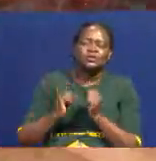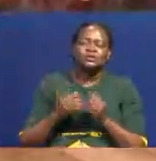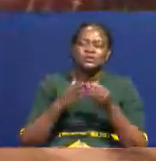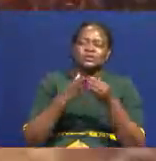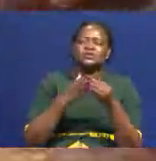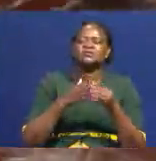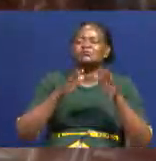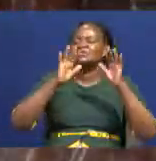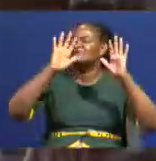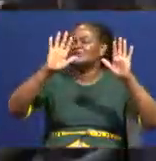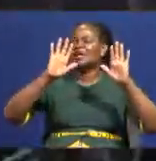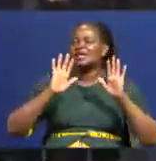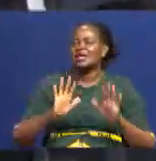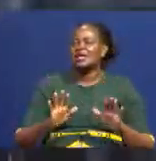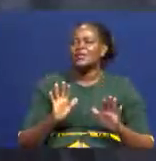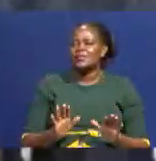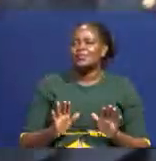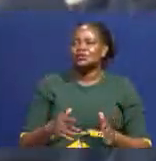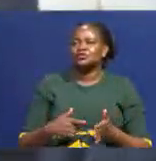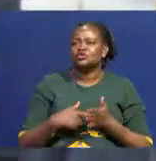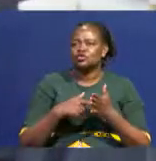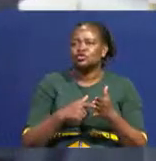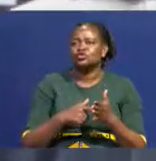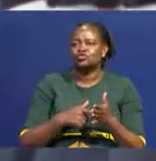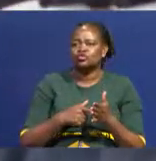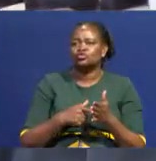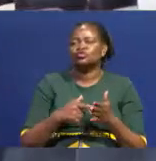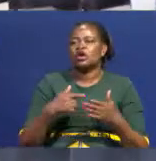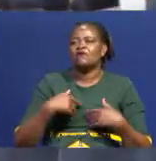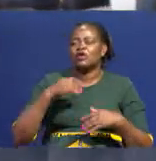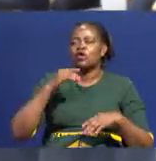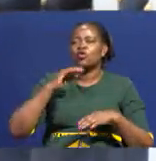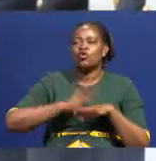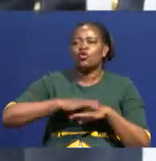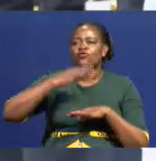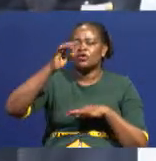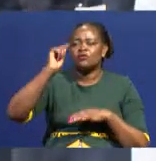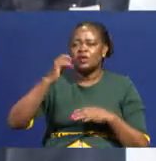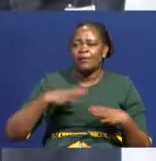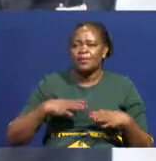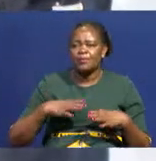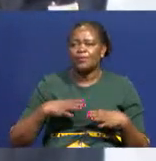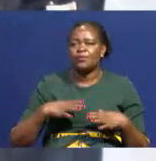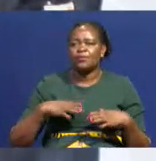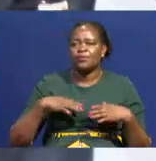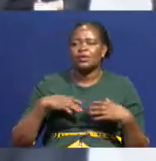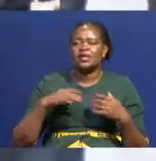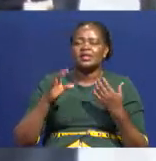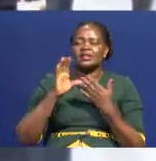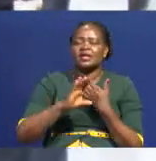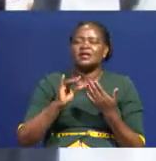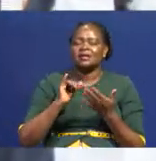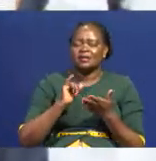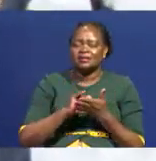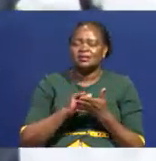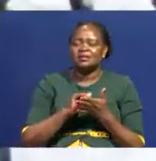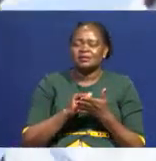plays a pivotal role in shaping a brighter future for Kenya. Zile inchi ambazo ziko mbele